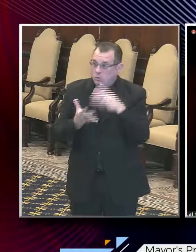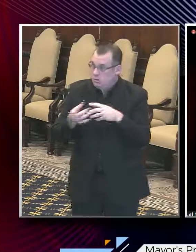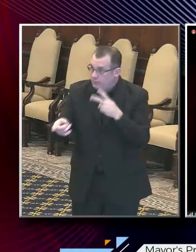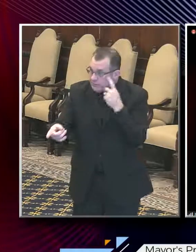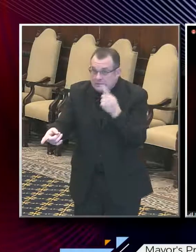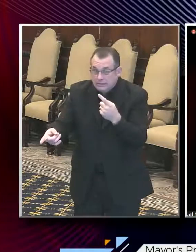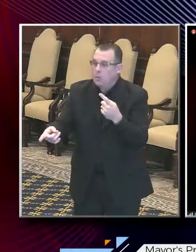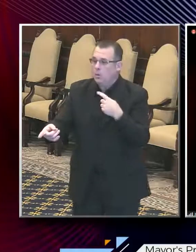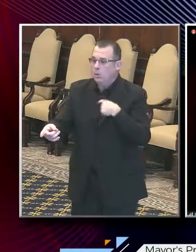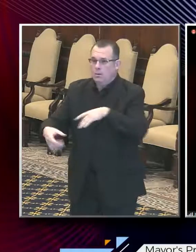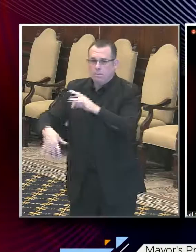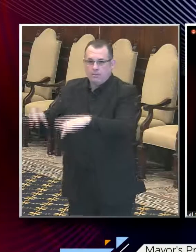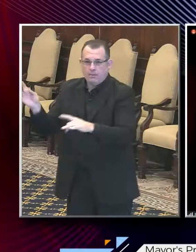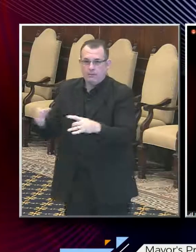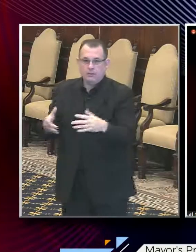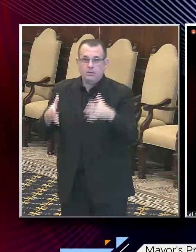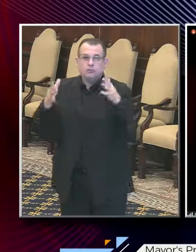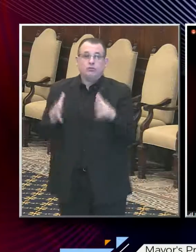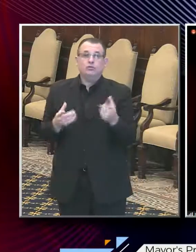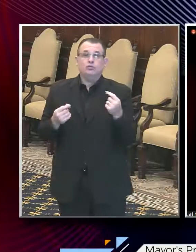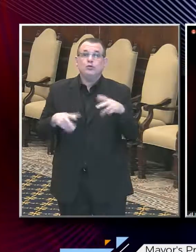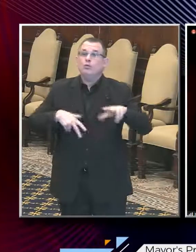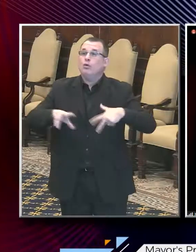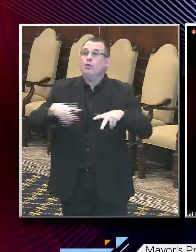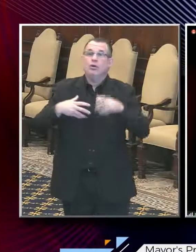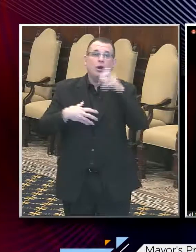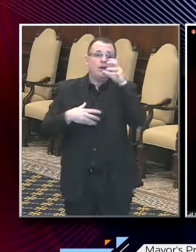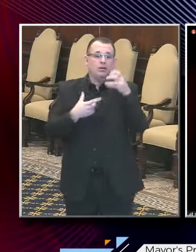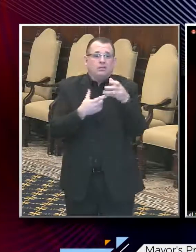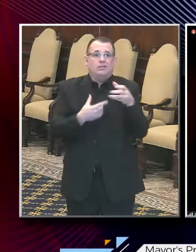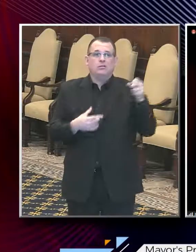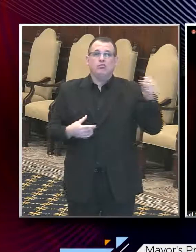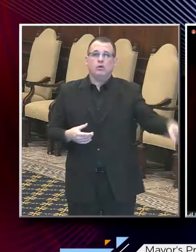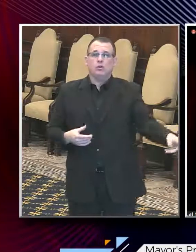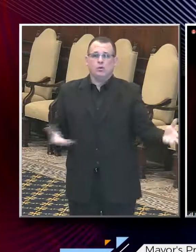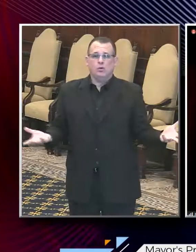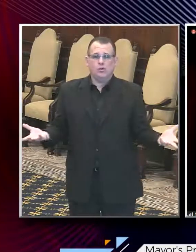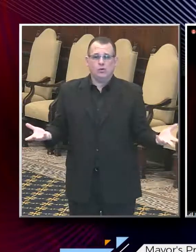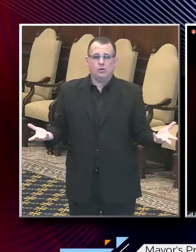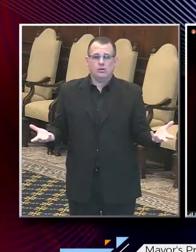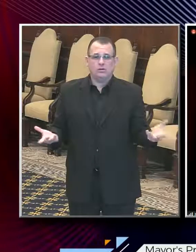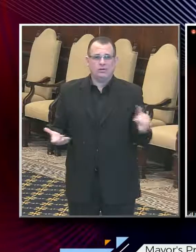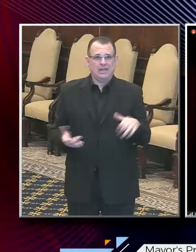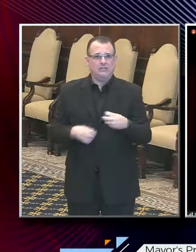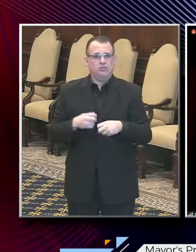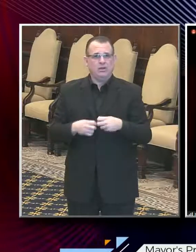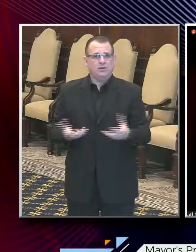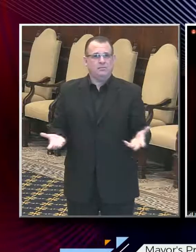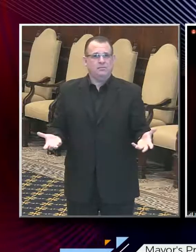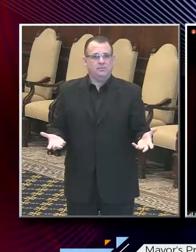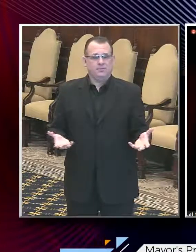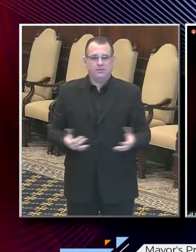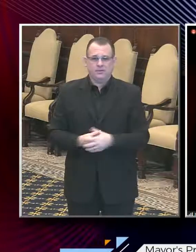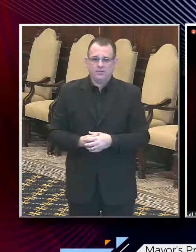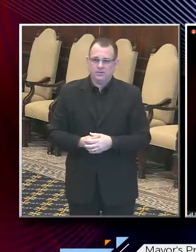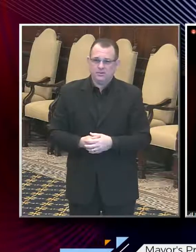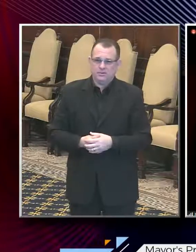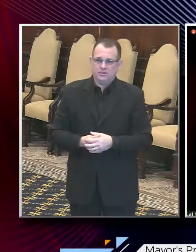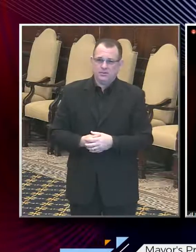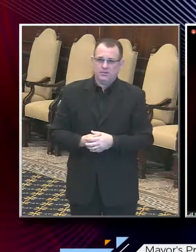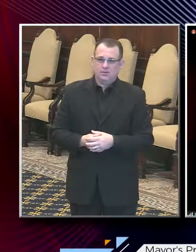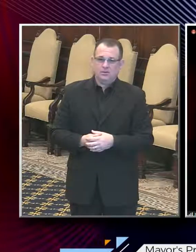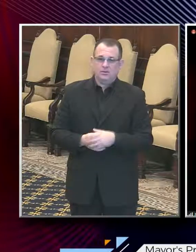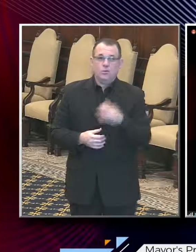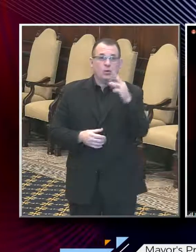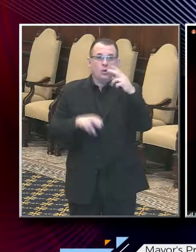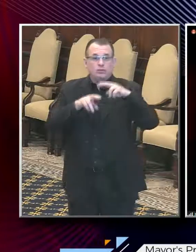one time and are empty and get discarded. That's what I'm talking about. So when you get off an L stop and you have a bag of